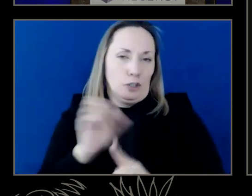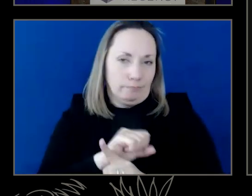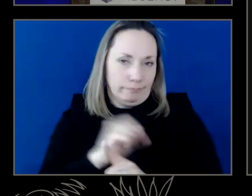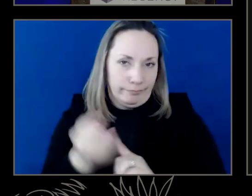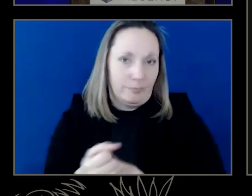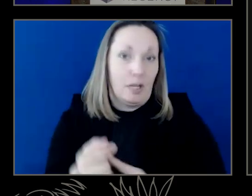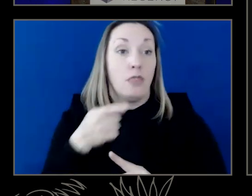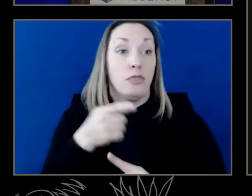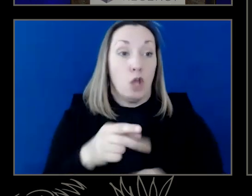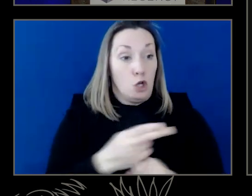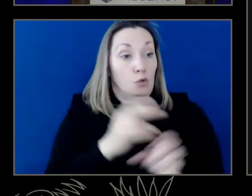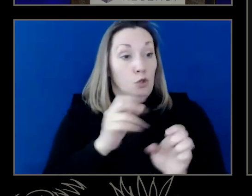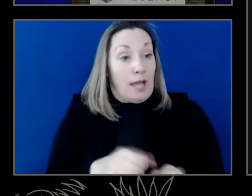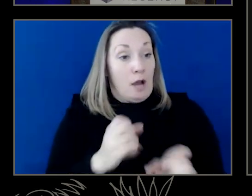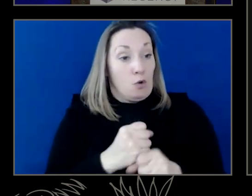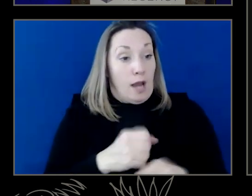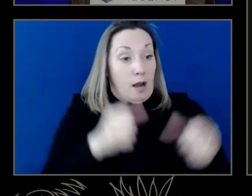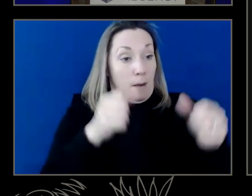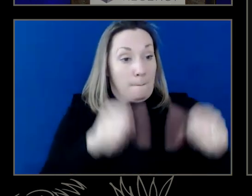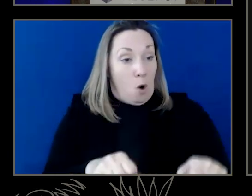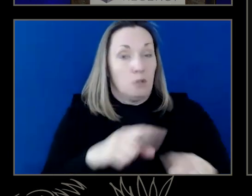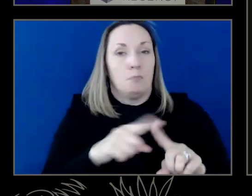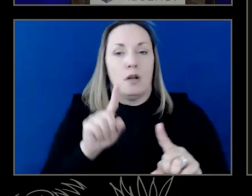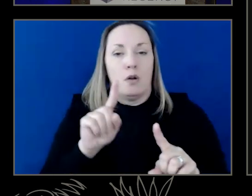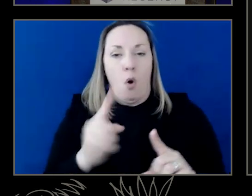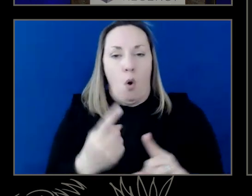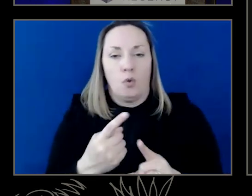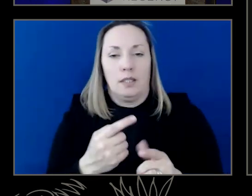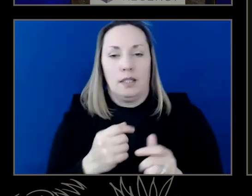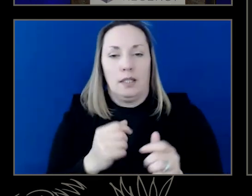post but only in tech and lifestyle.